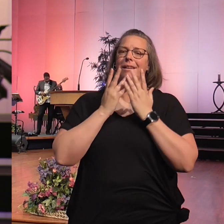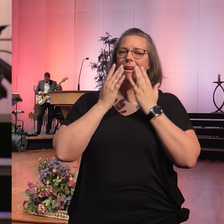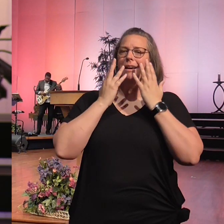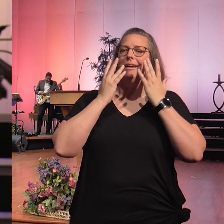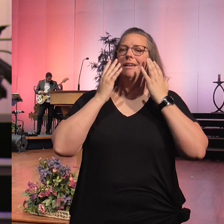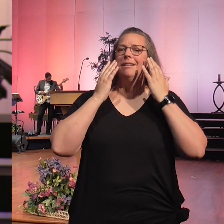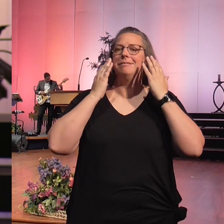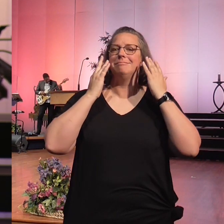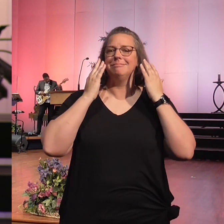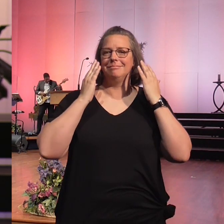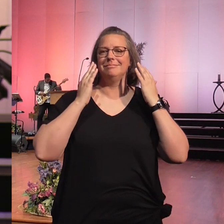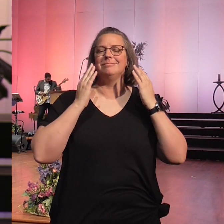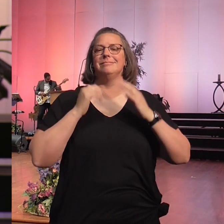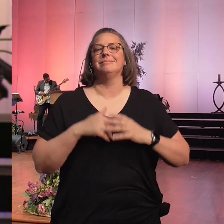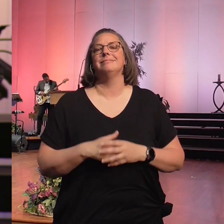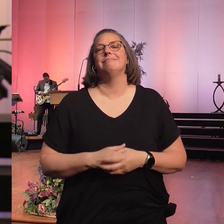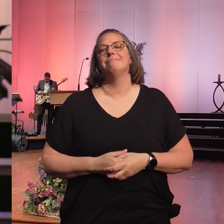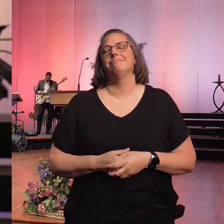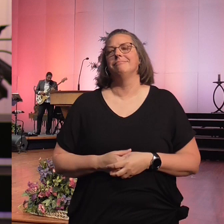kind.